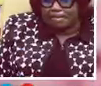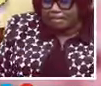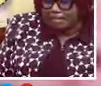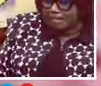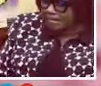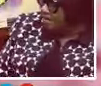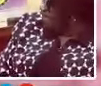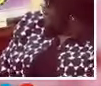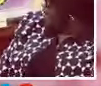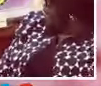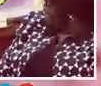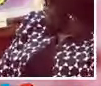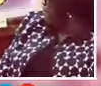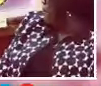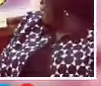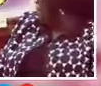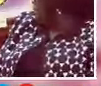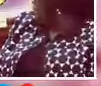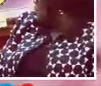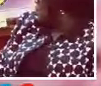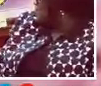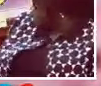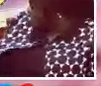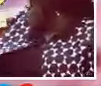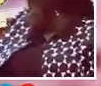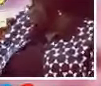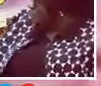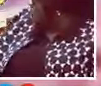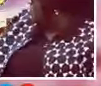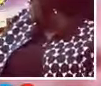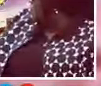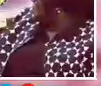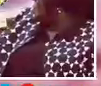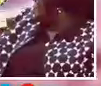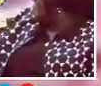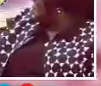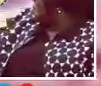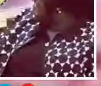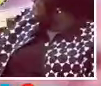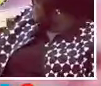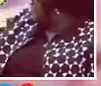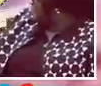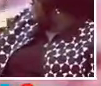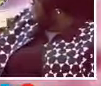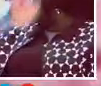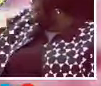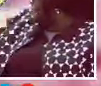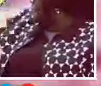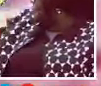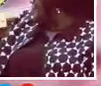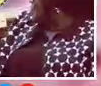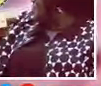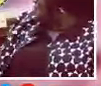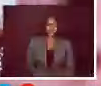is unknown. Mr. Speaker, it was the majority leader's submission that the precedence has always